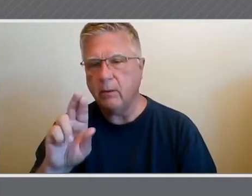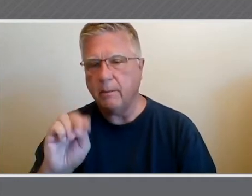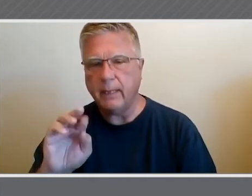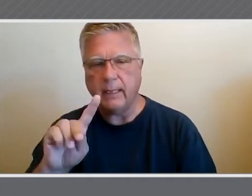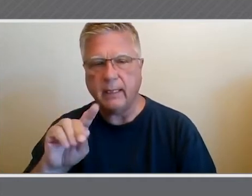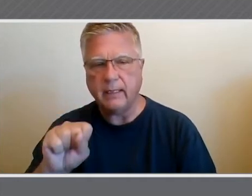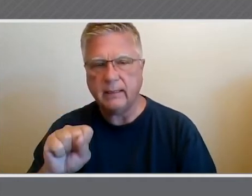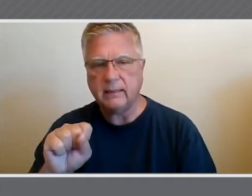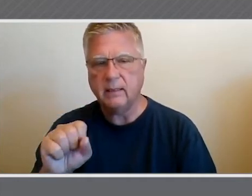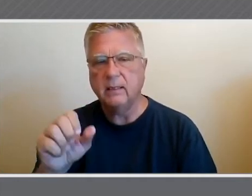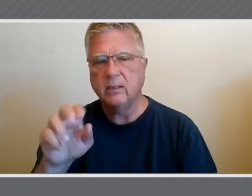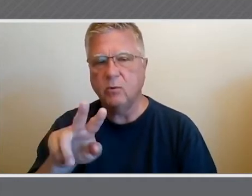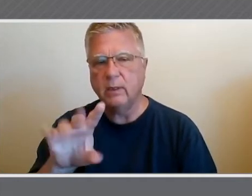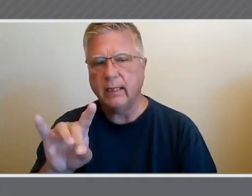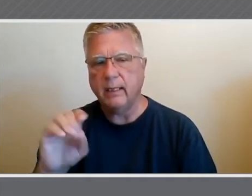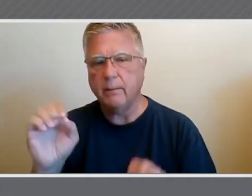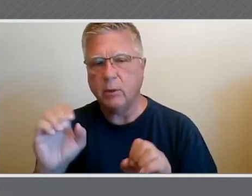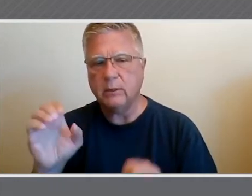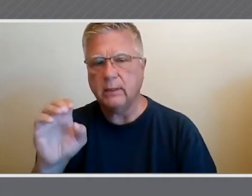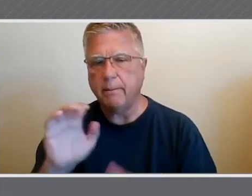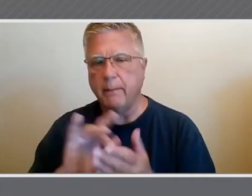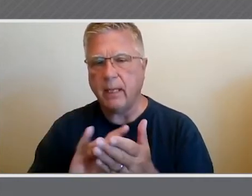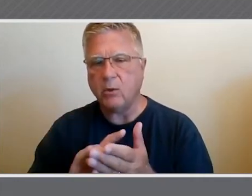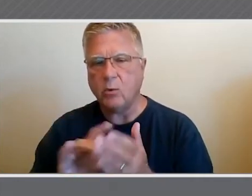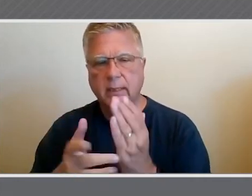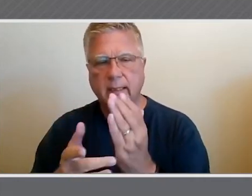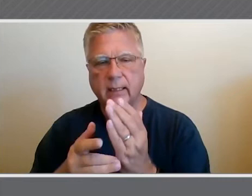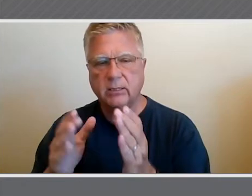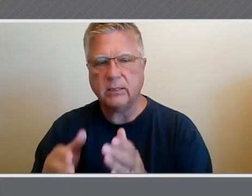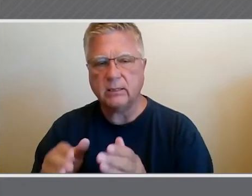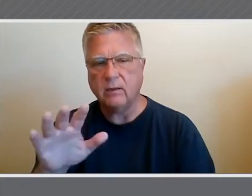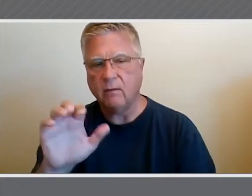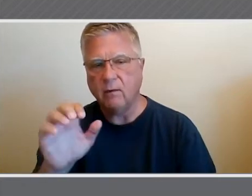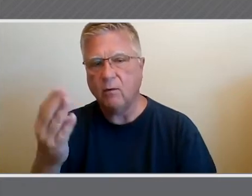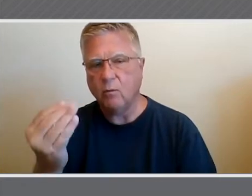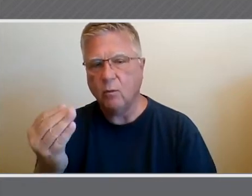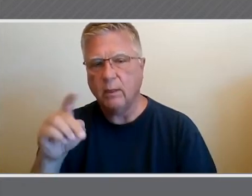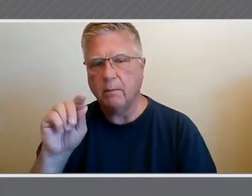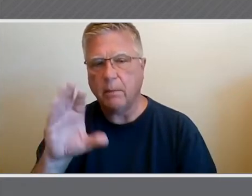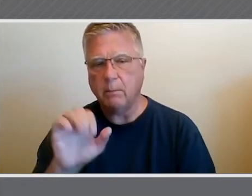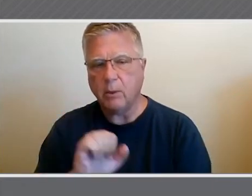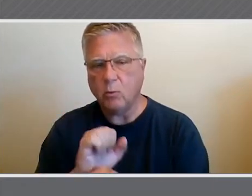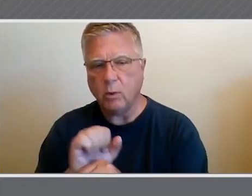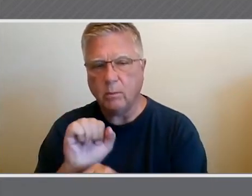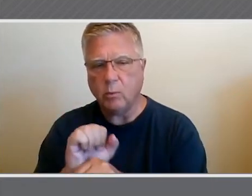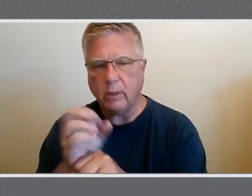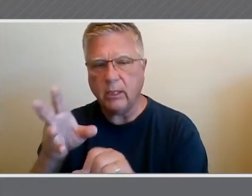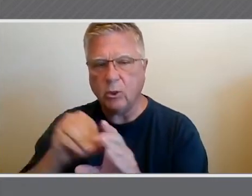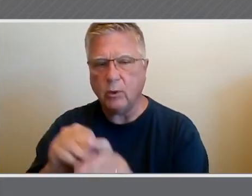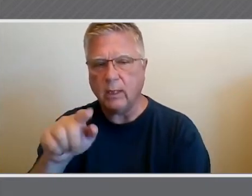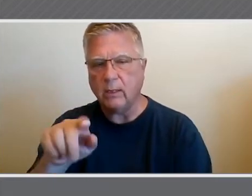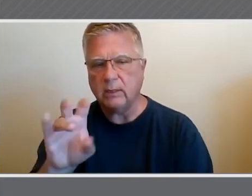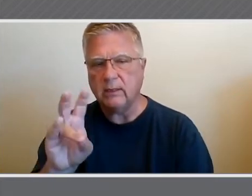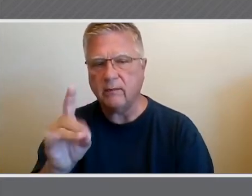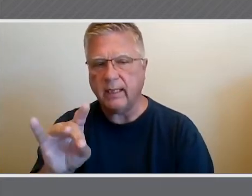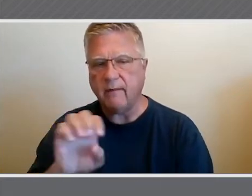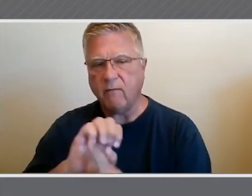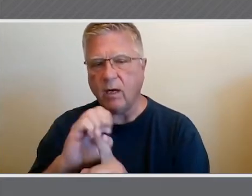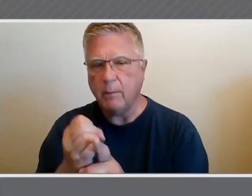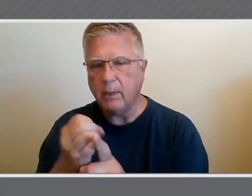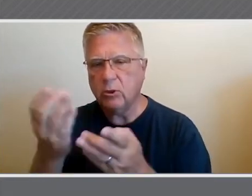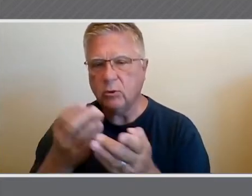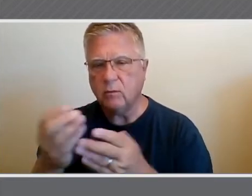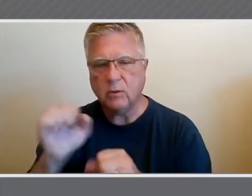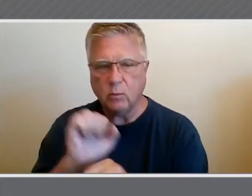medical technicians, 514 public works employees, including 178 environmental service employees, 36